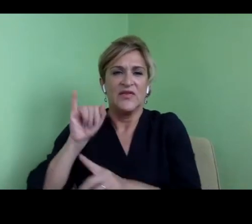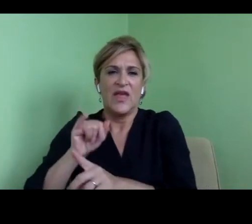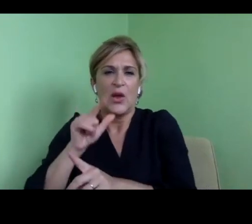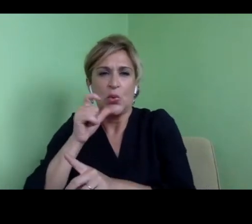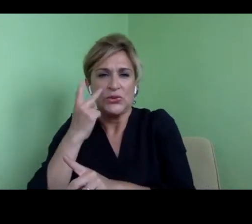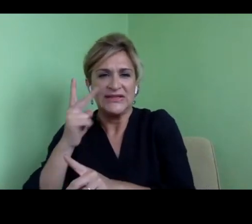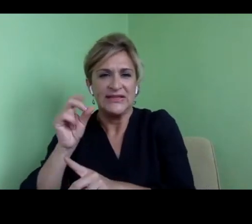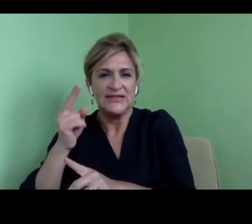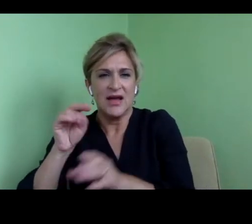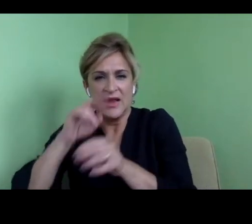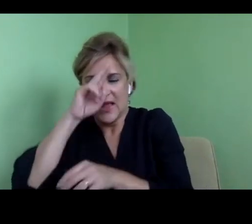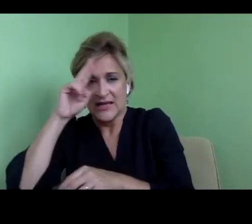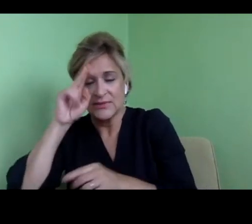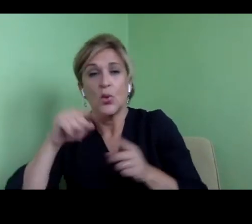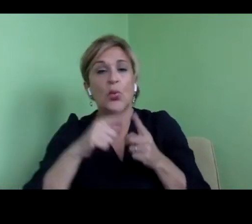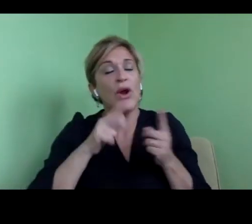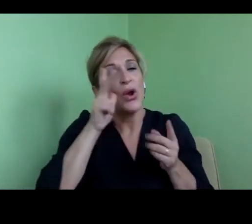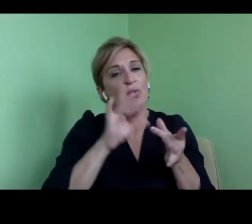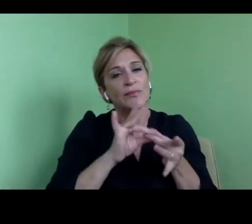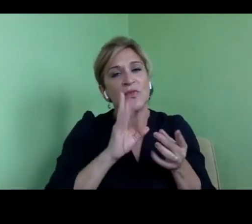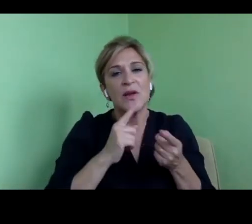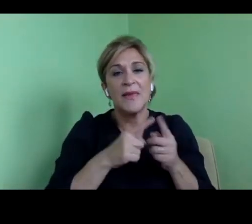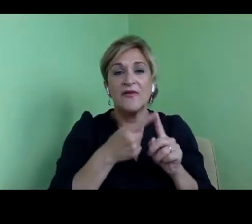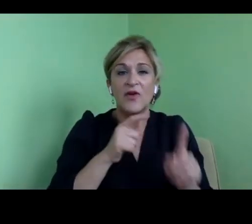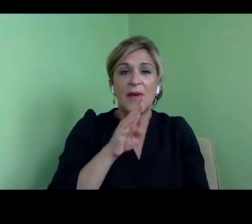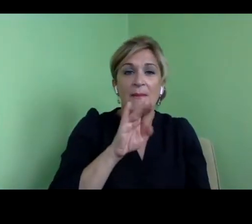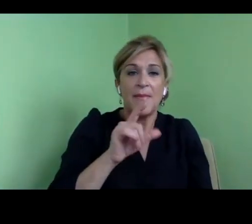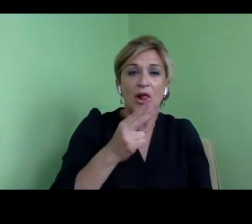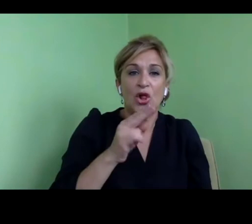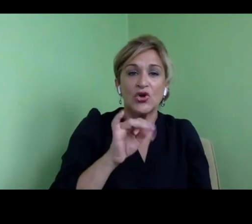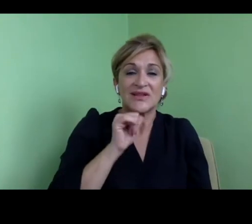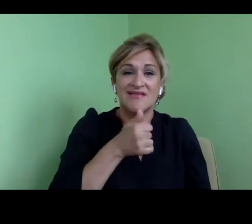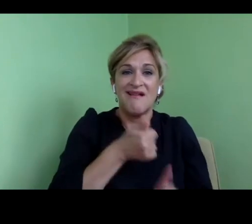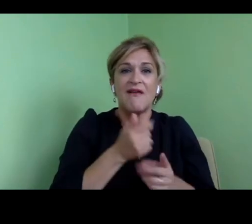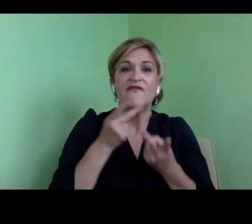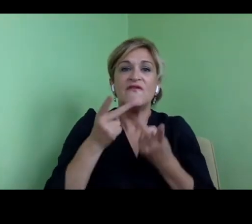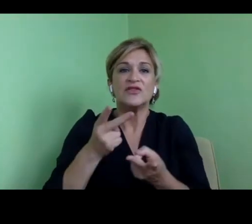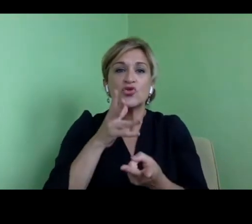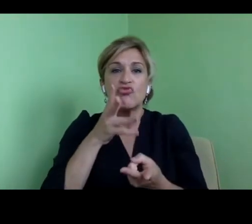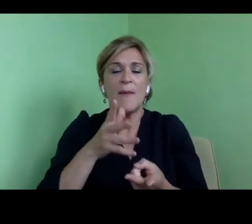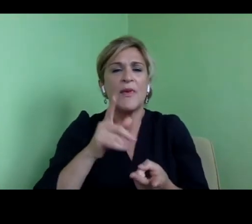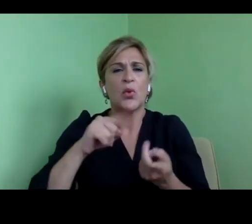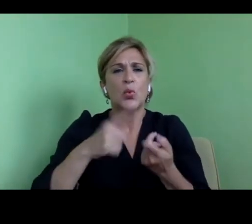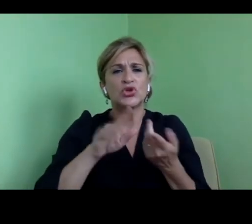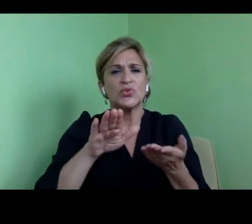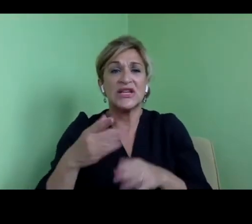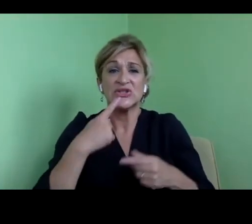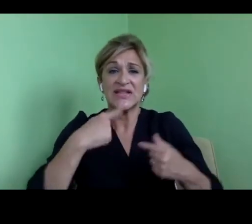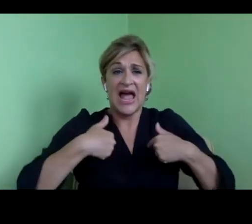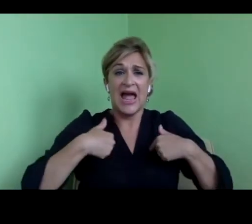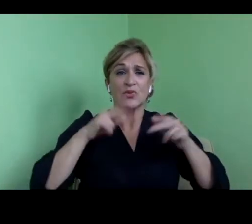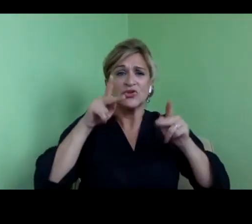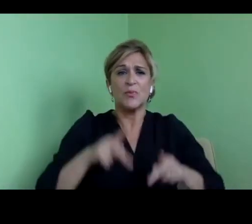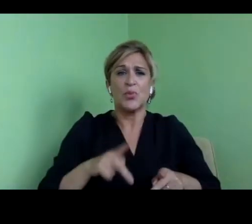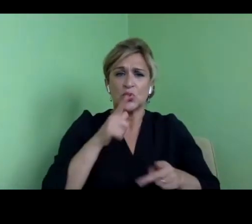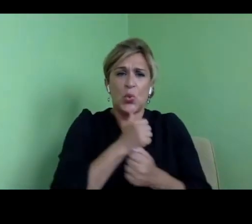years later by Belle Hooks, when she talked about not going to see a grandmother who was dying because she said I was the person who loved